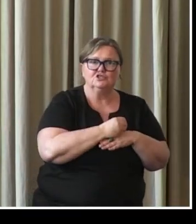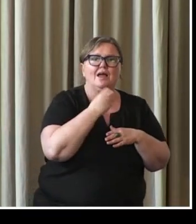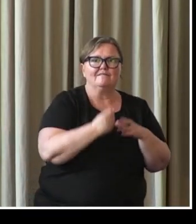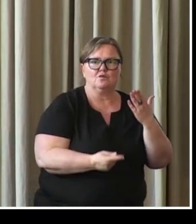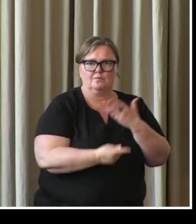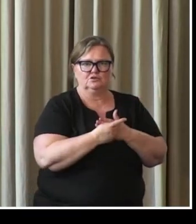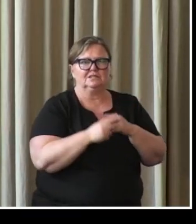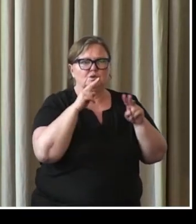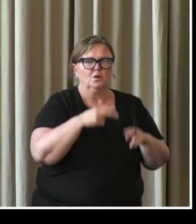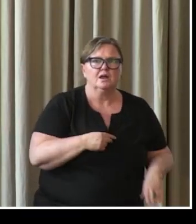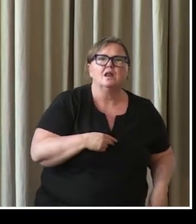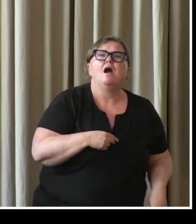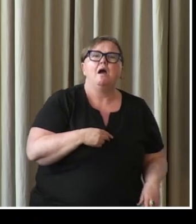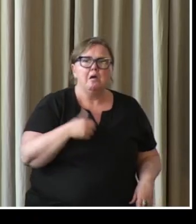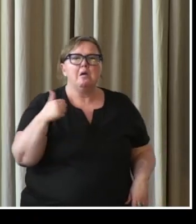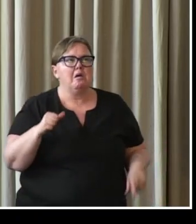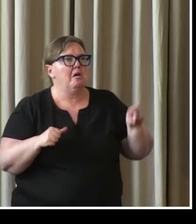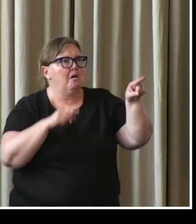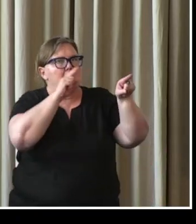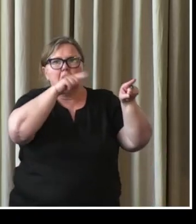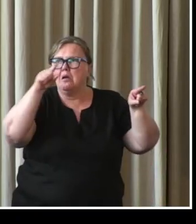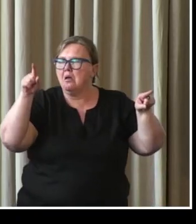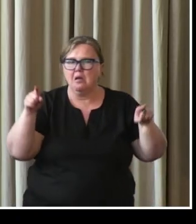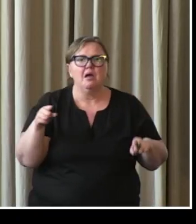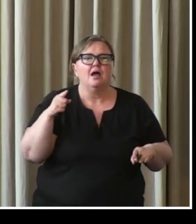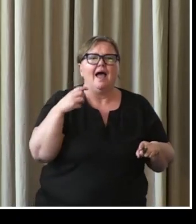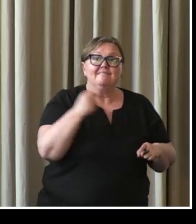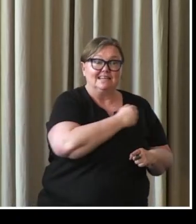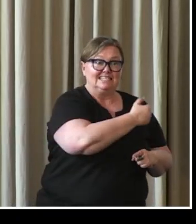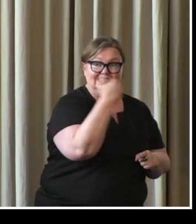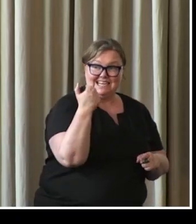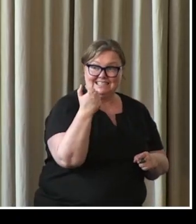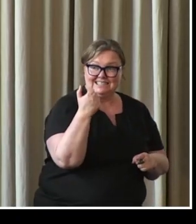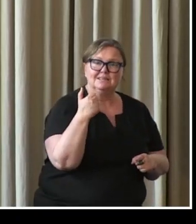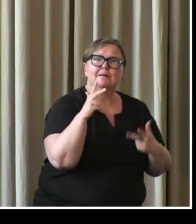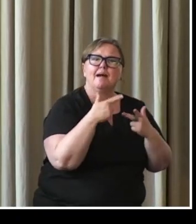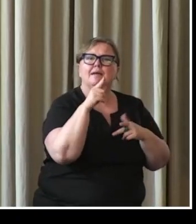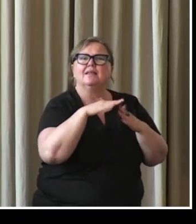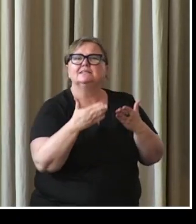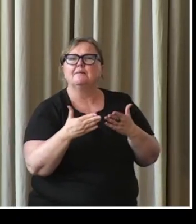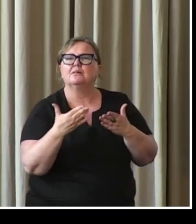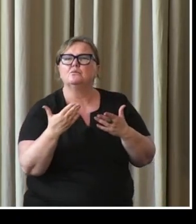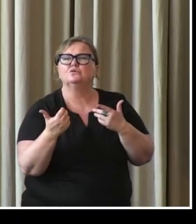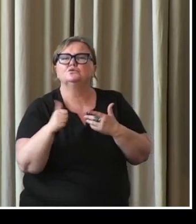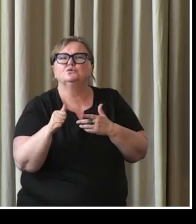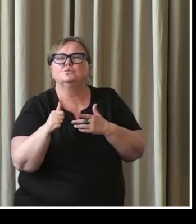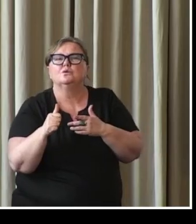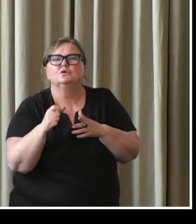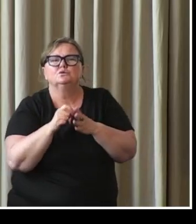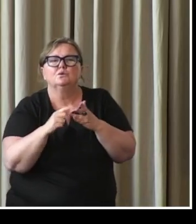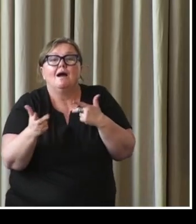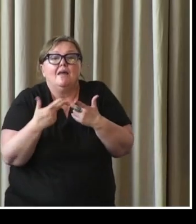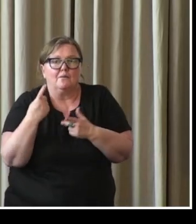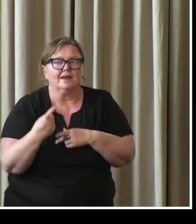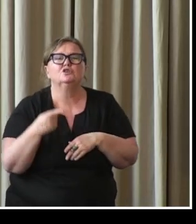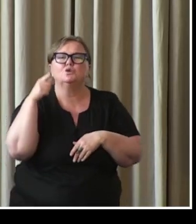to have a look at all of the areas for action, not just those you've worked on, but those the other tables have worked on. And allocate your